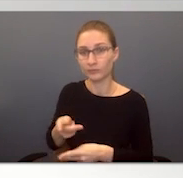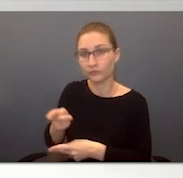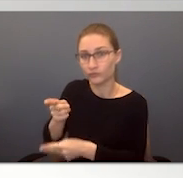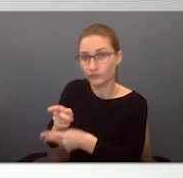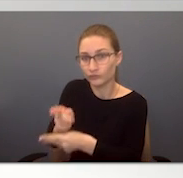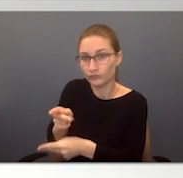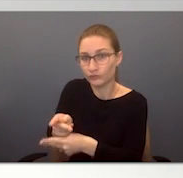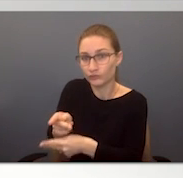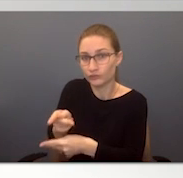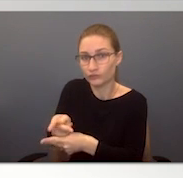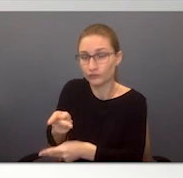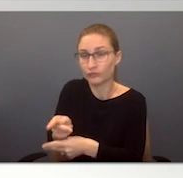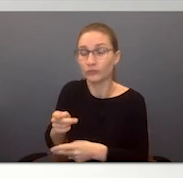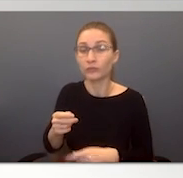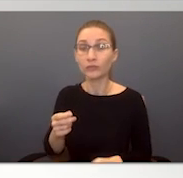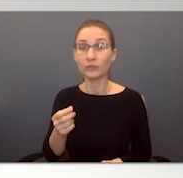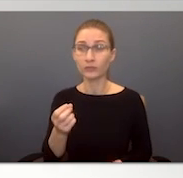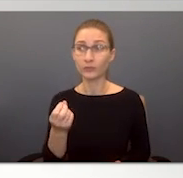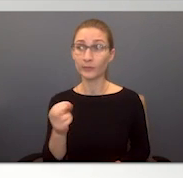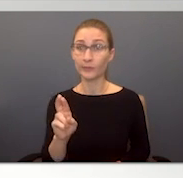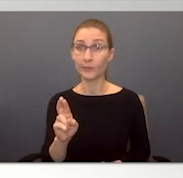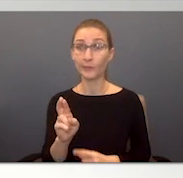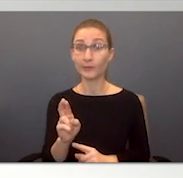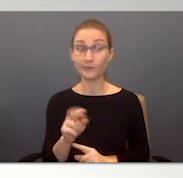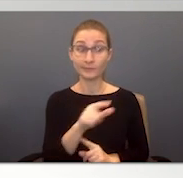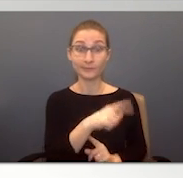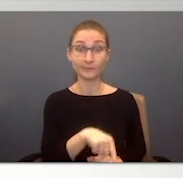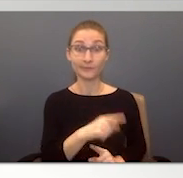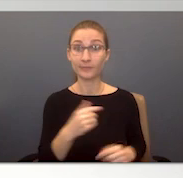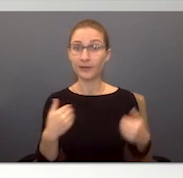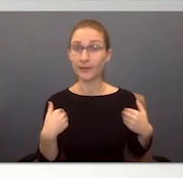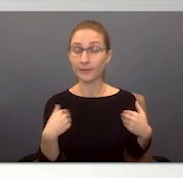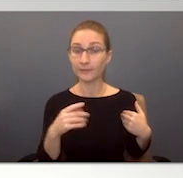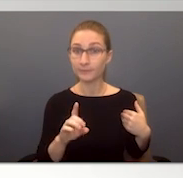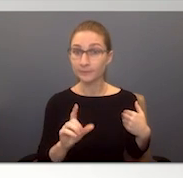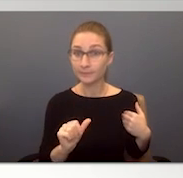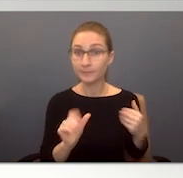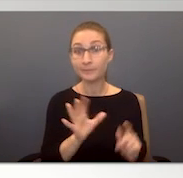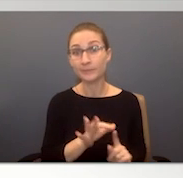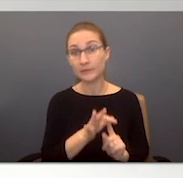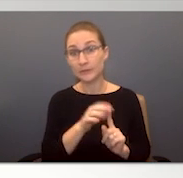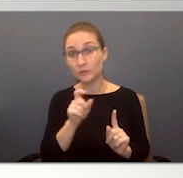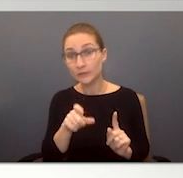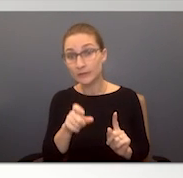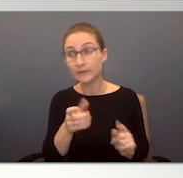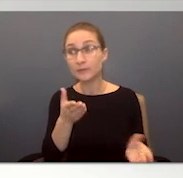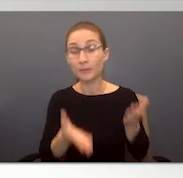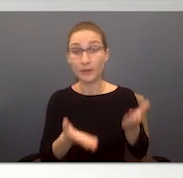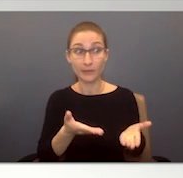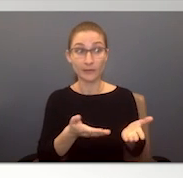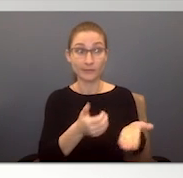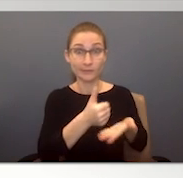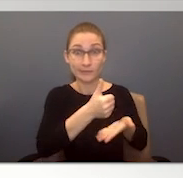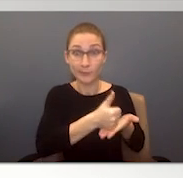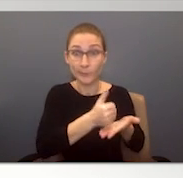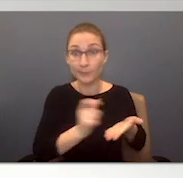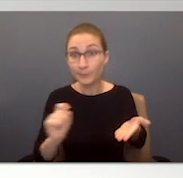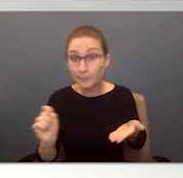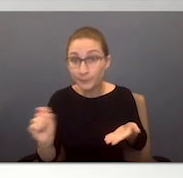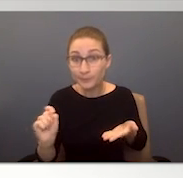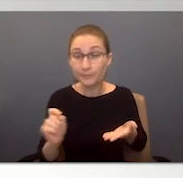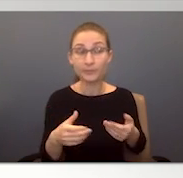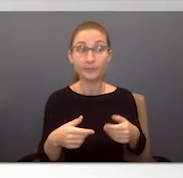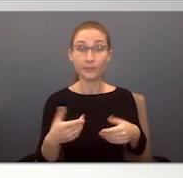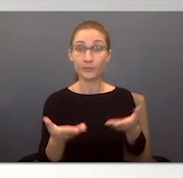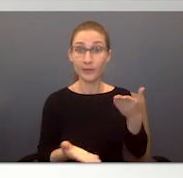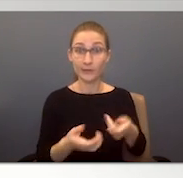we're taking care of, or we have people who have special needs, whether we're changing or helping